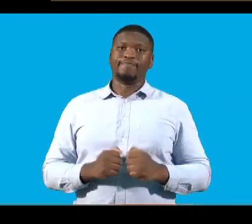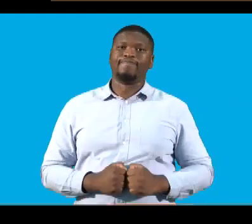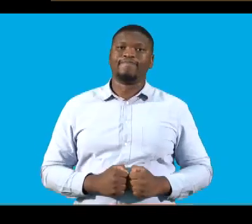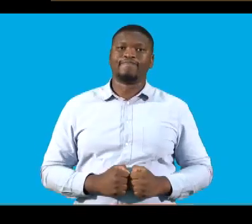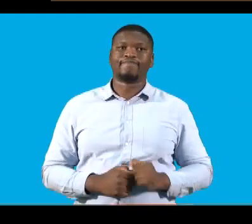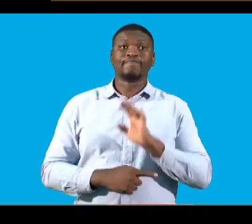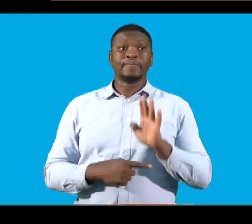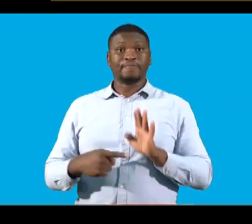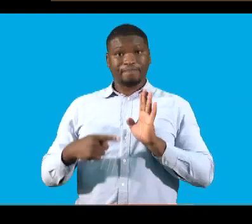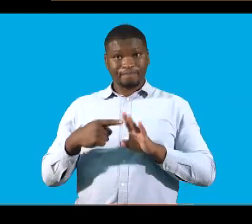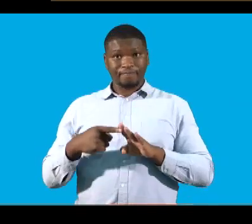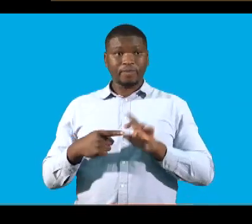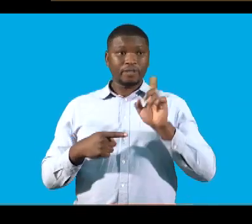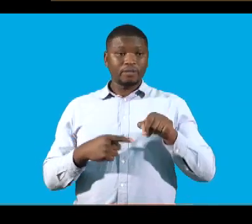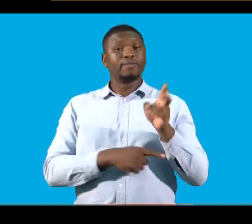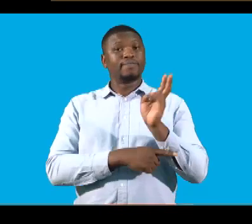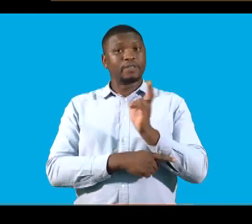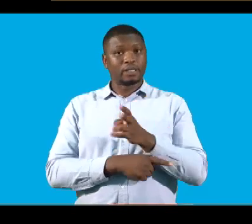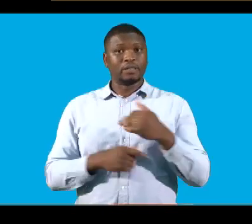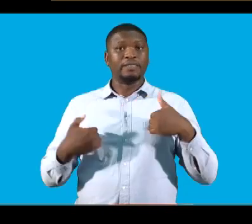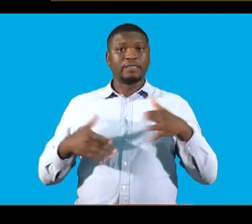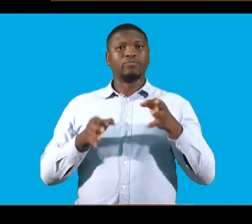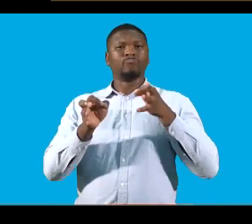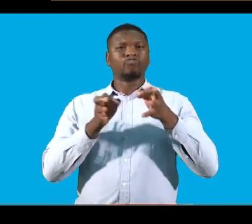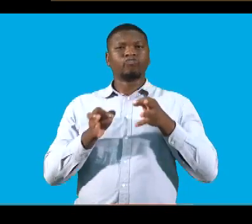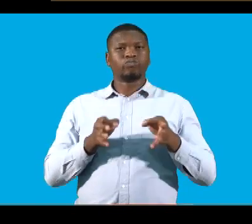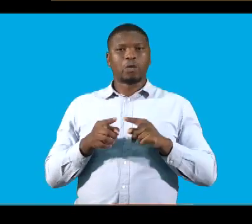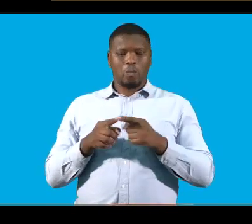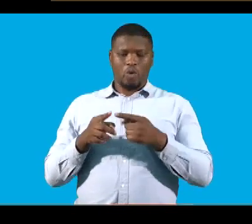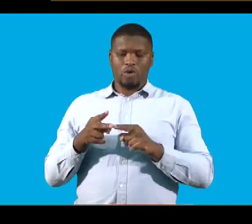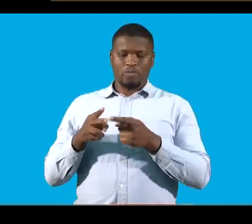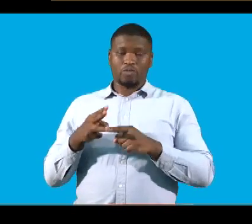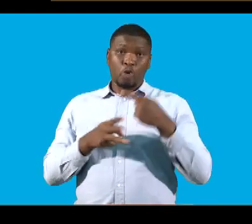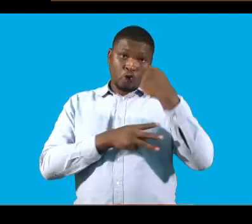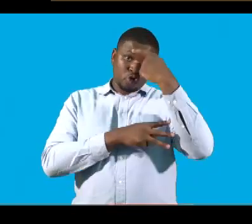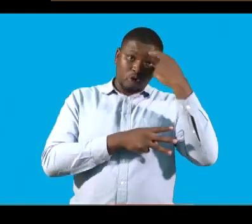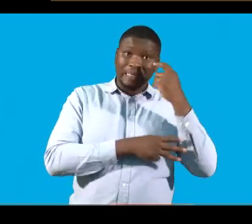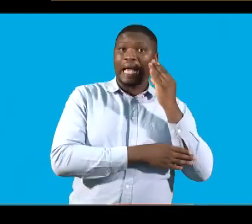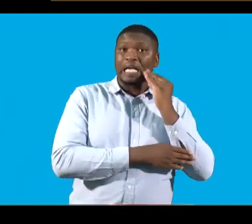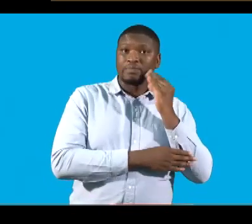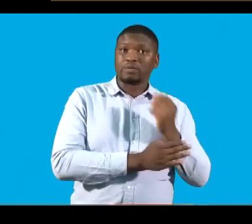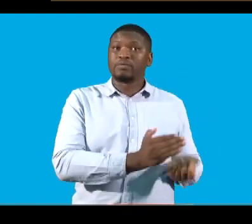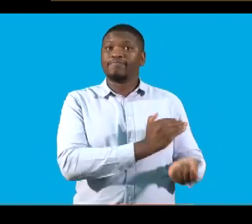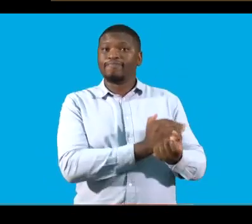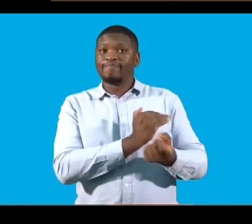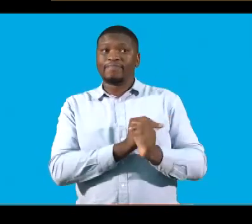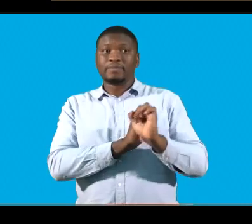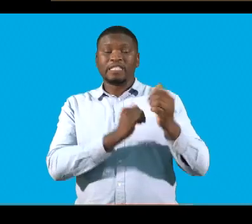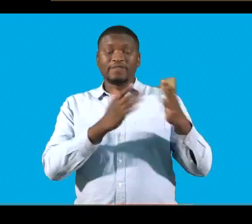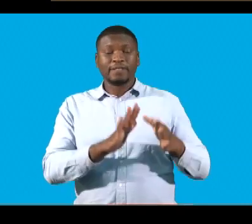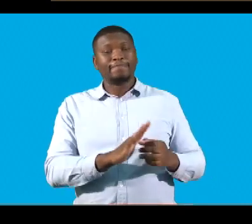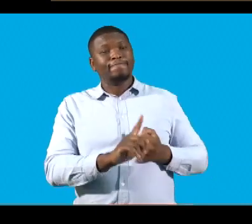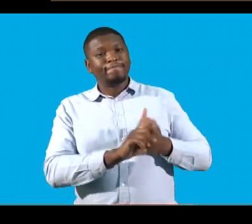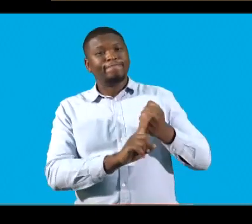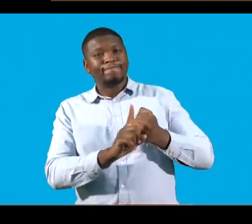paragraph. So, firstly, we are going to once again state our point. The traumatic experiences that Pi